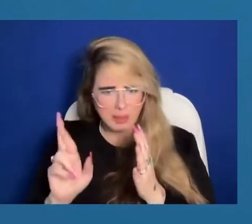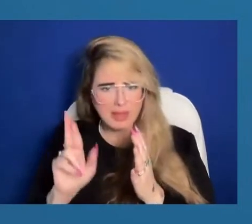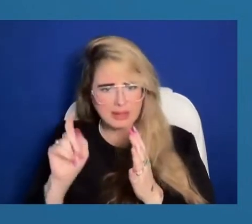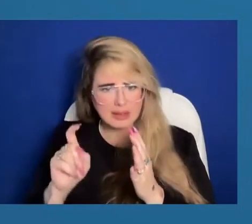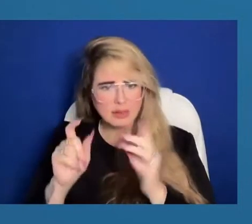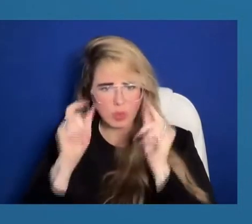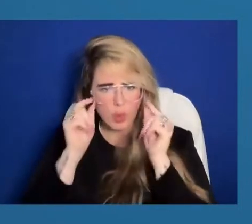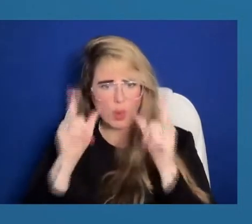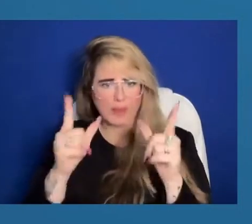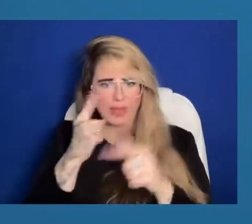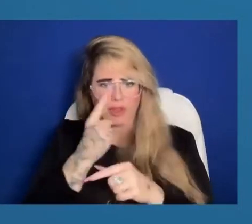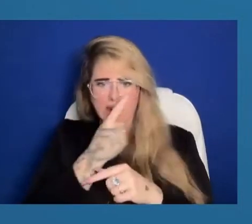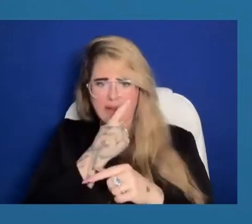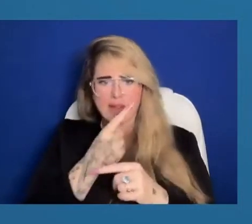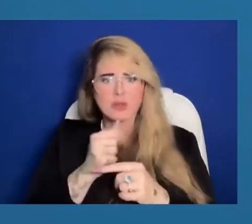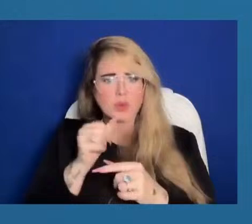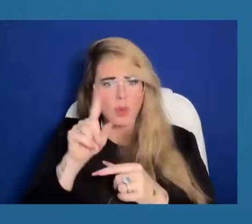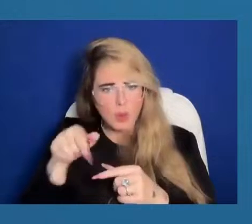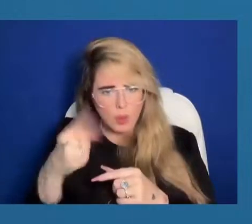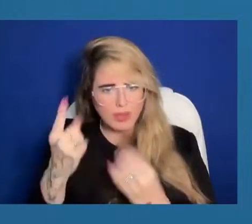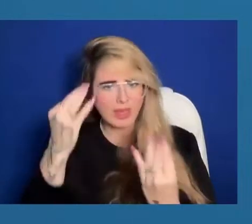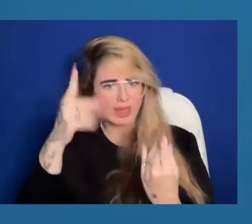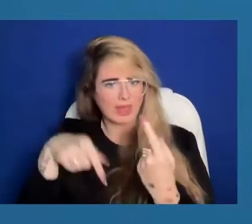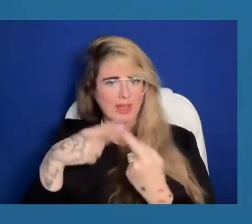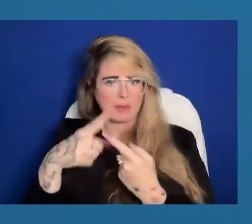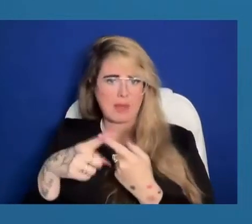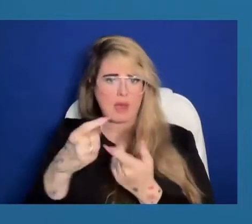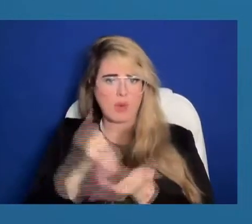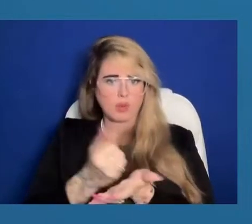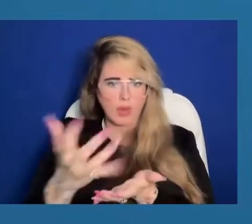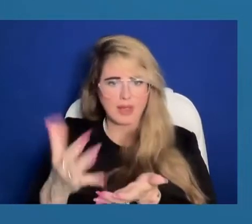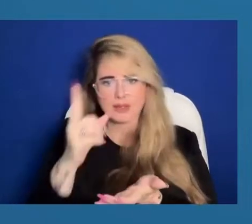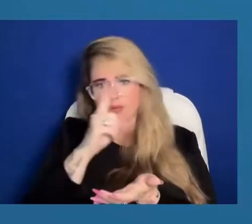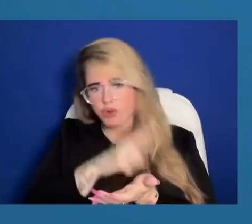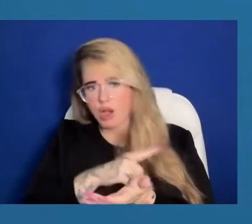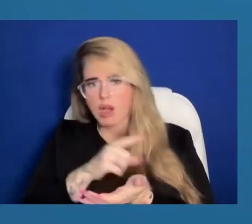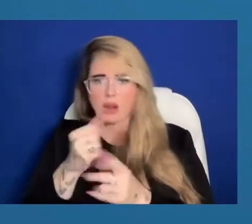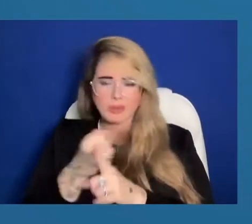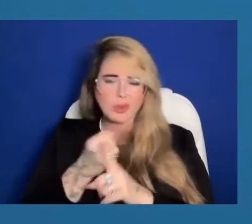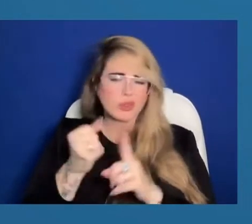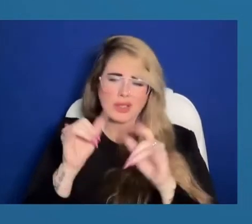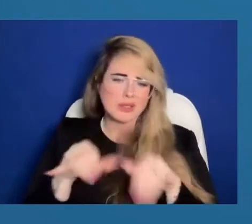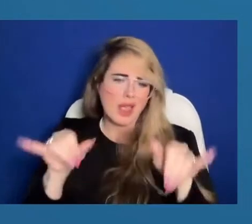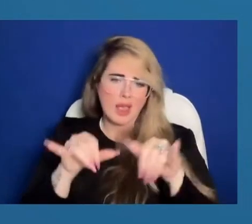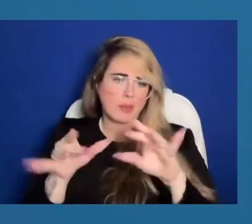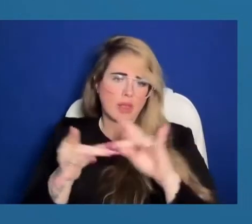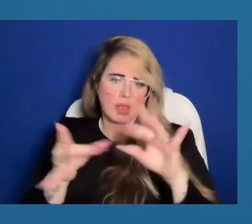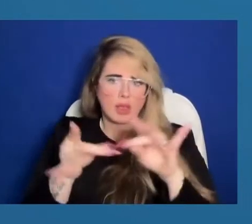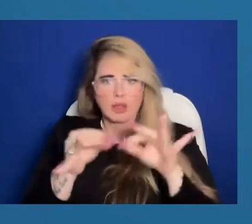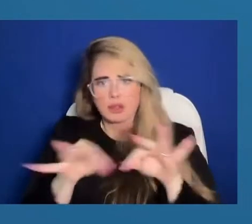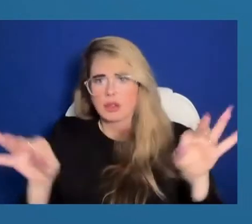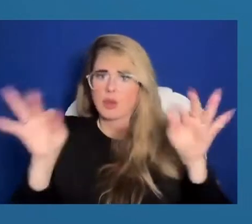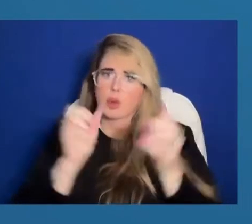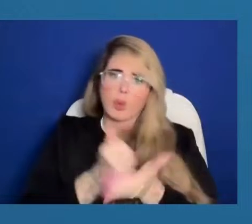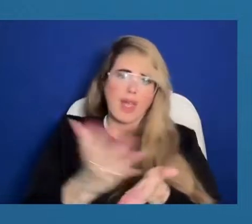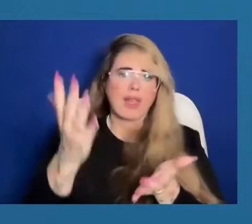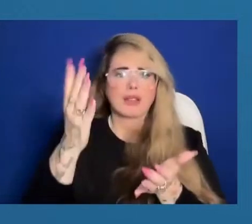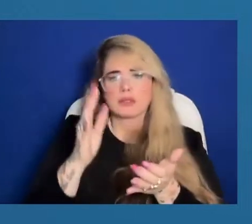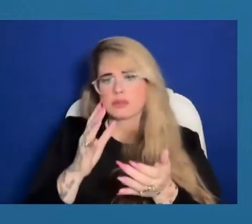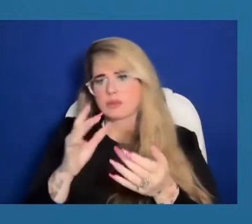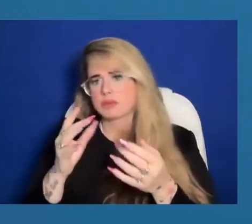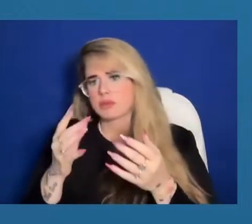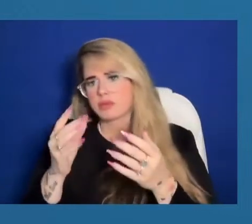eyes and not think about the waste, fraud, and abuse rhetoric that they have been lulled into believing, that this